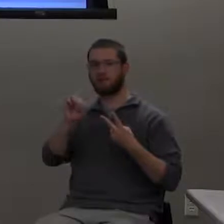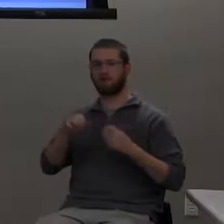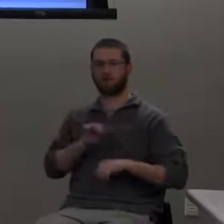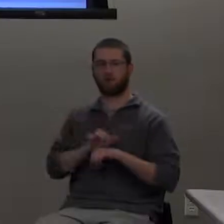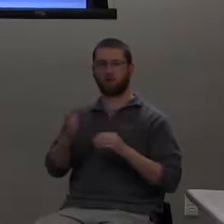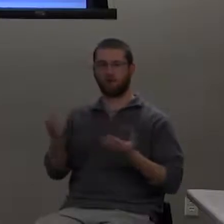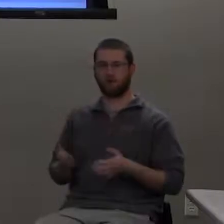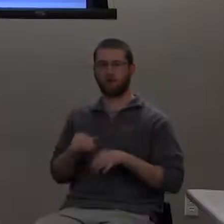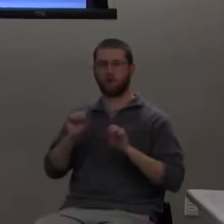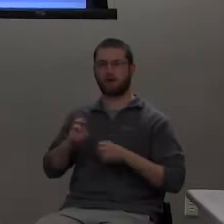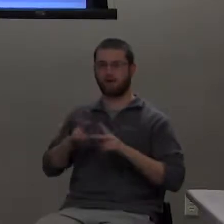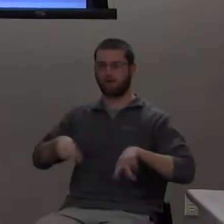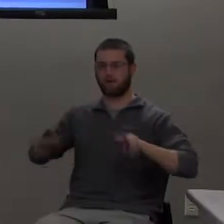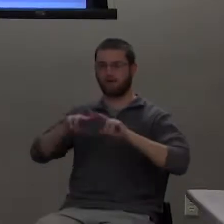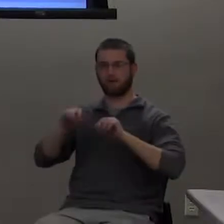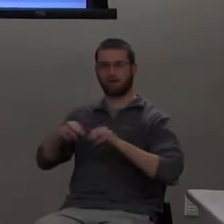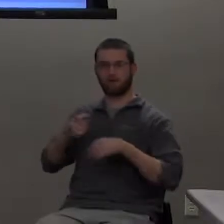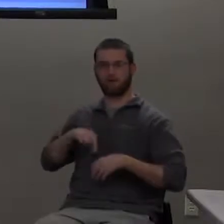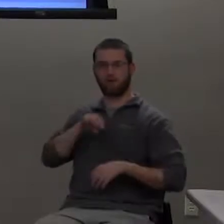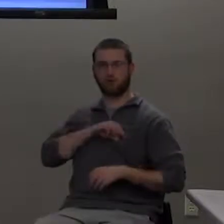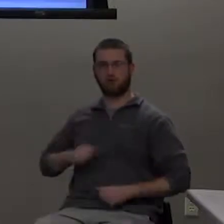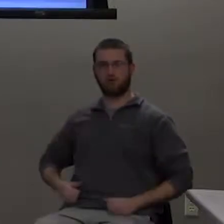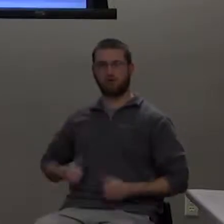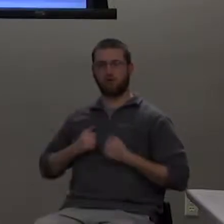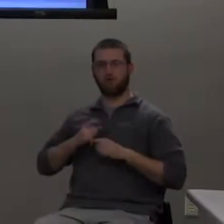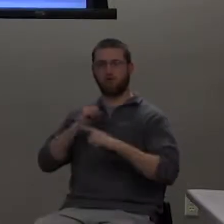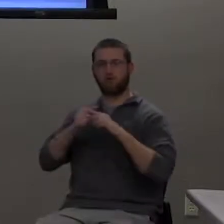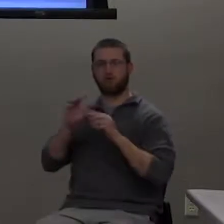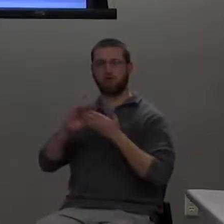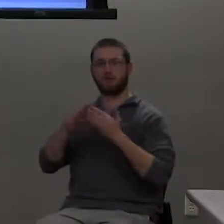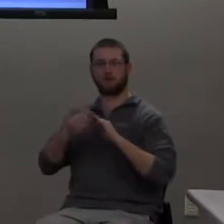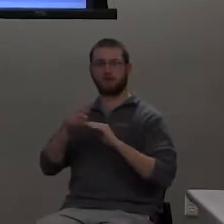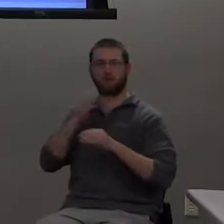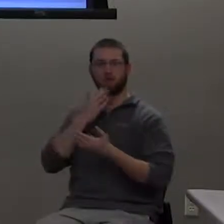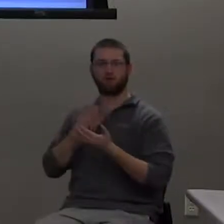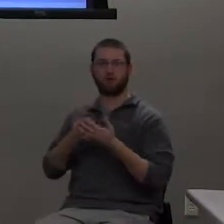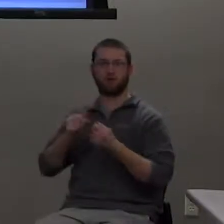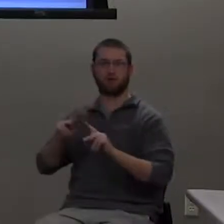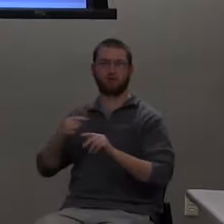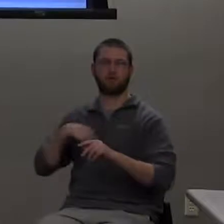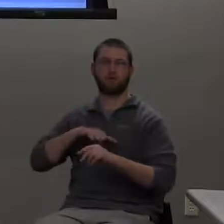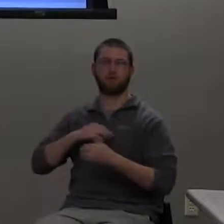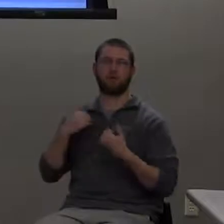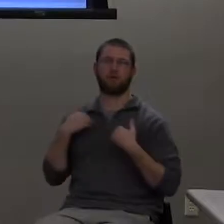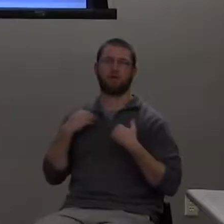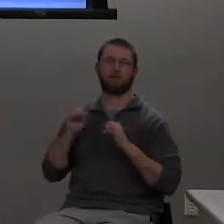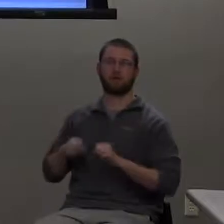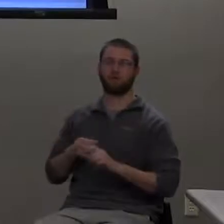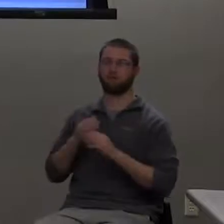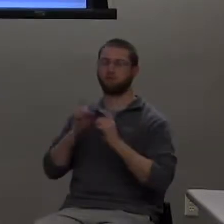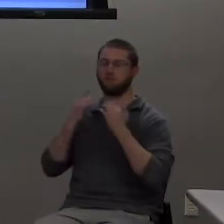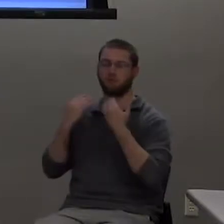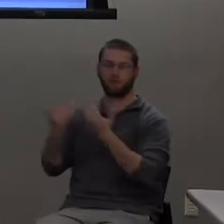community to people who value this quality of life and this community, this is an opportunity that we have to continue to pursue.